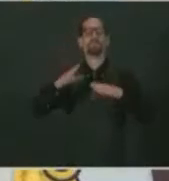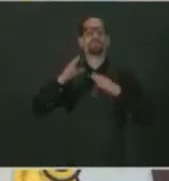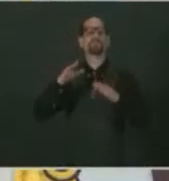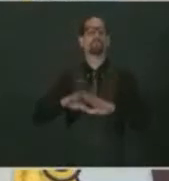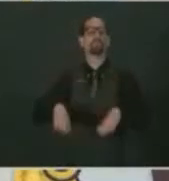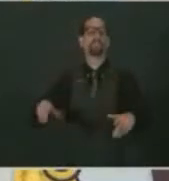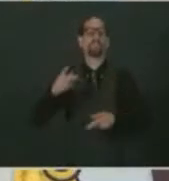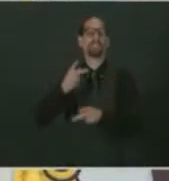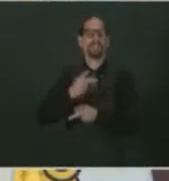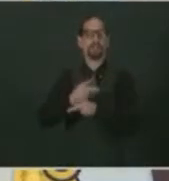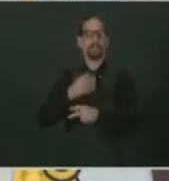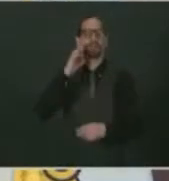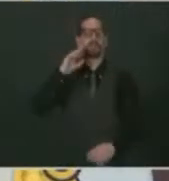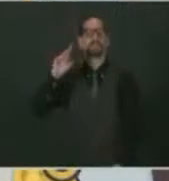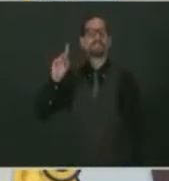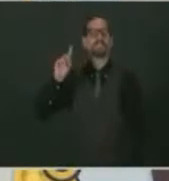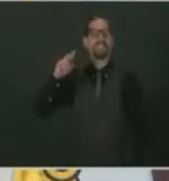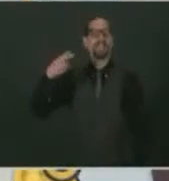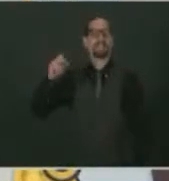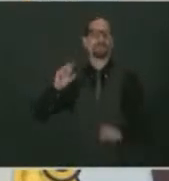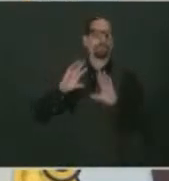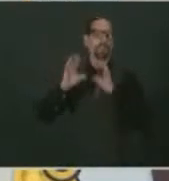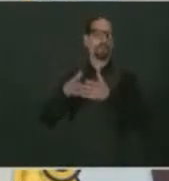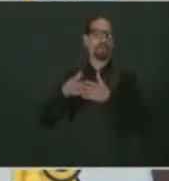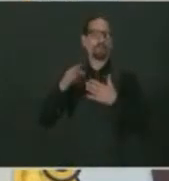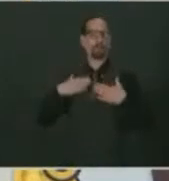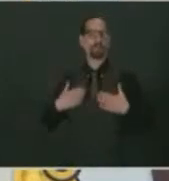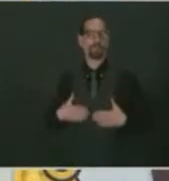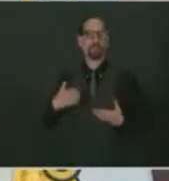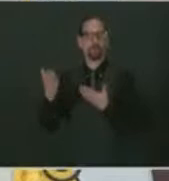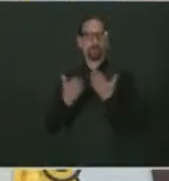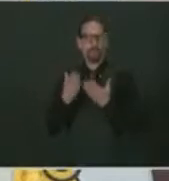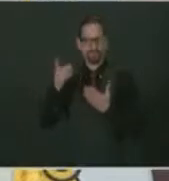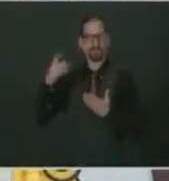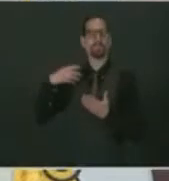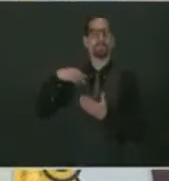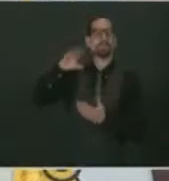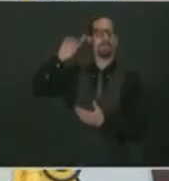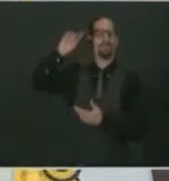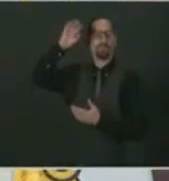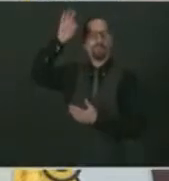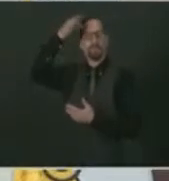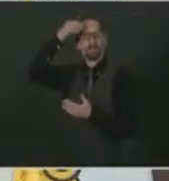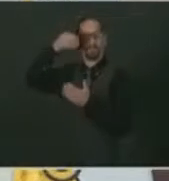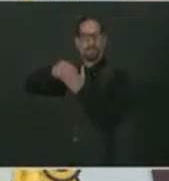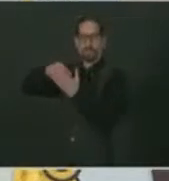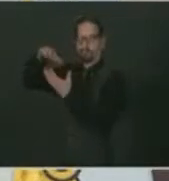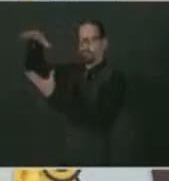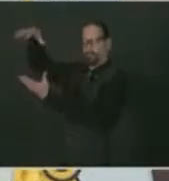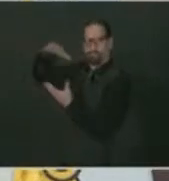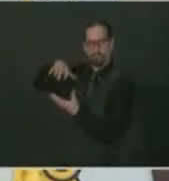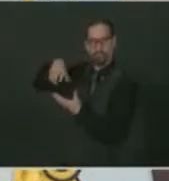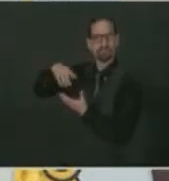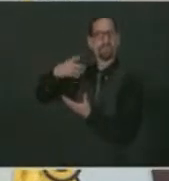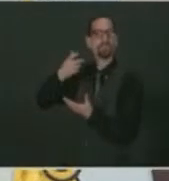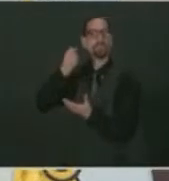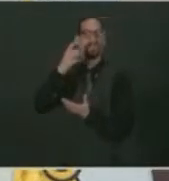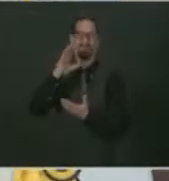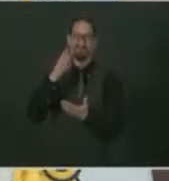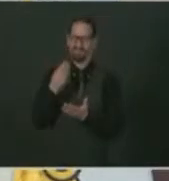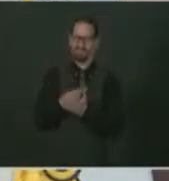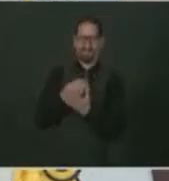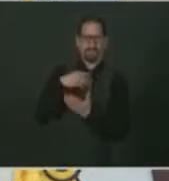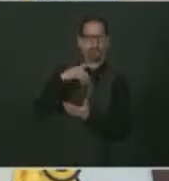federal coronavirus relief dollars to provide close to $20 million in support to child care